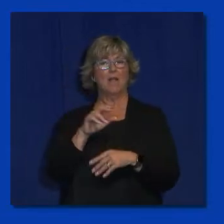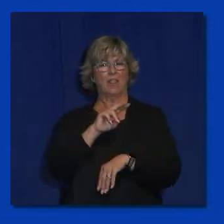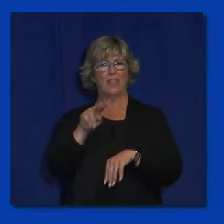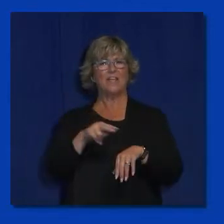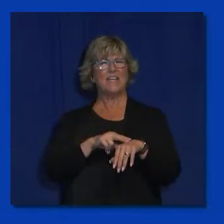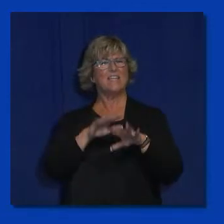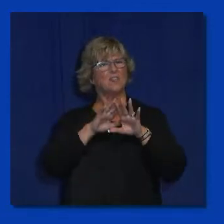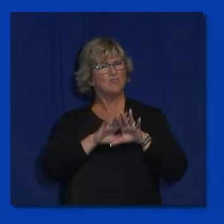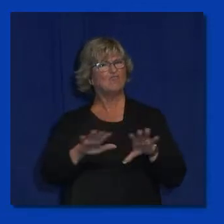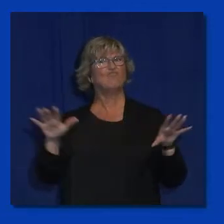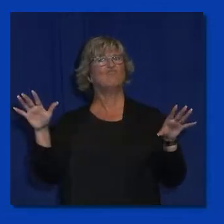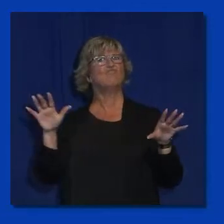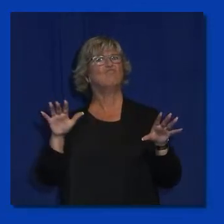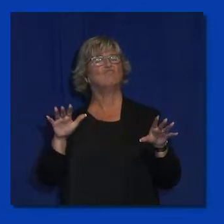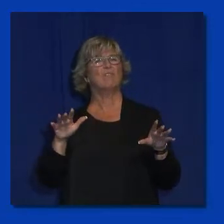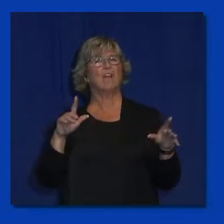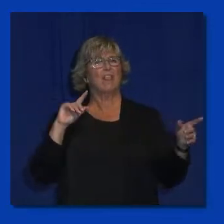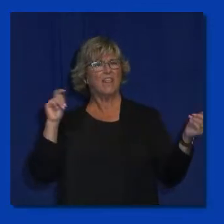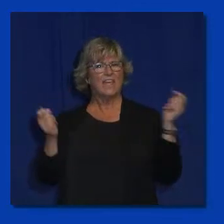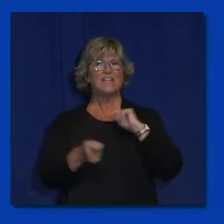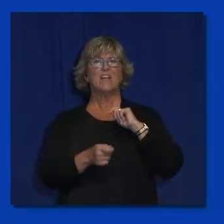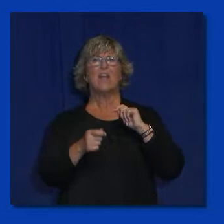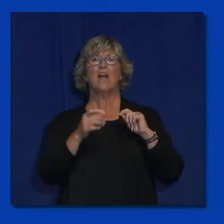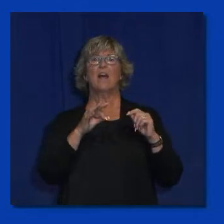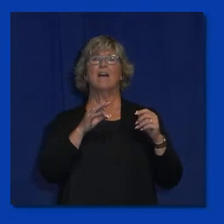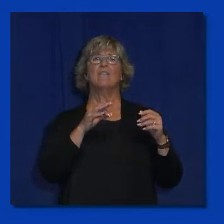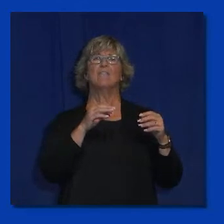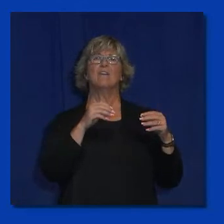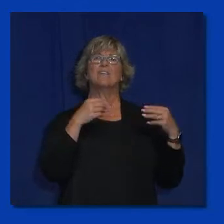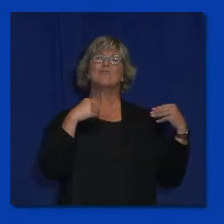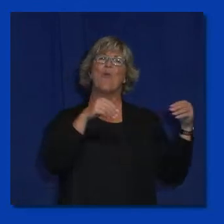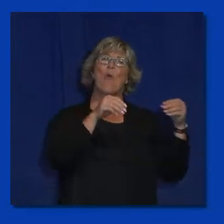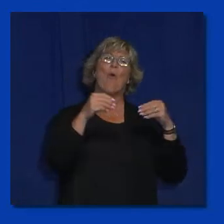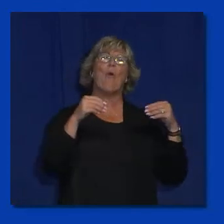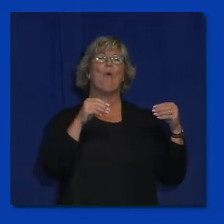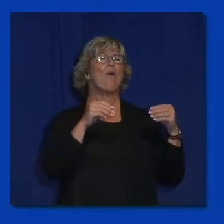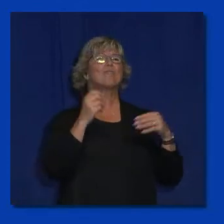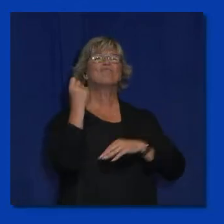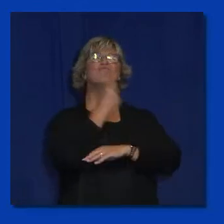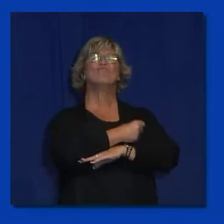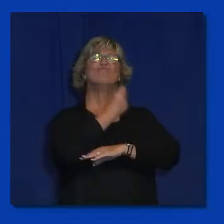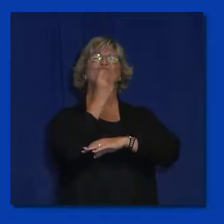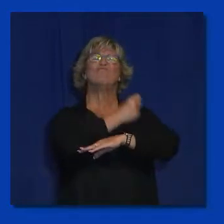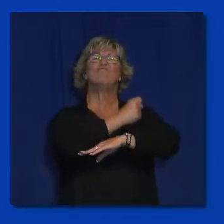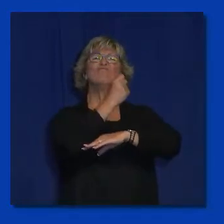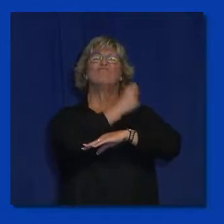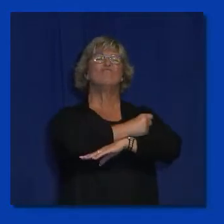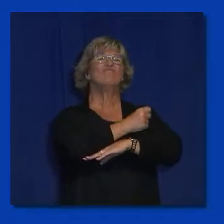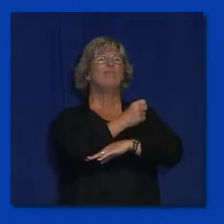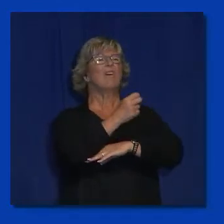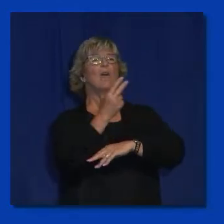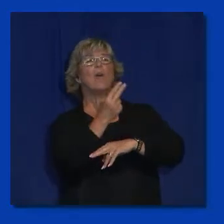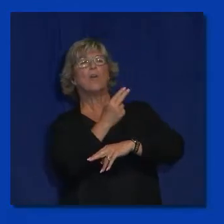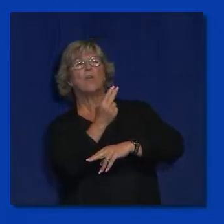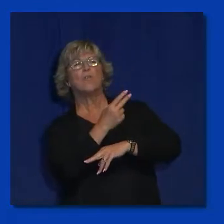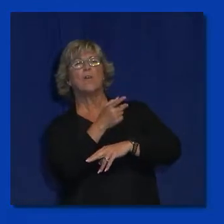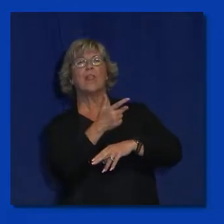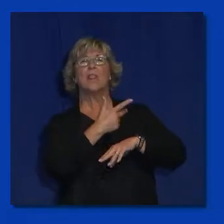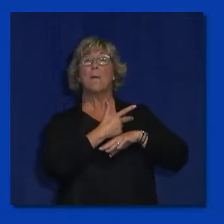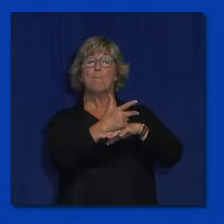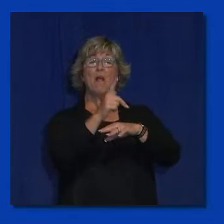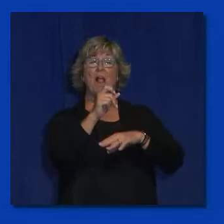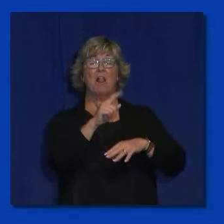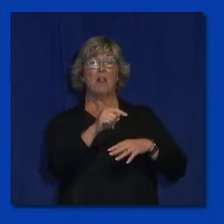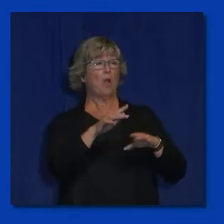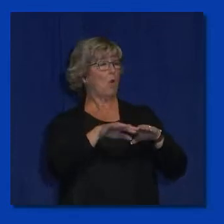nation, as it relates to the changing nature of retail. You have all these extraordinary malls, all that open space, and just the parking lots themselves